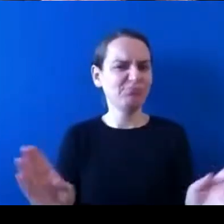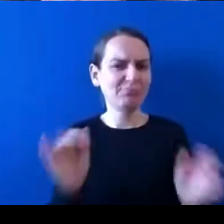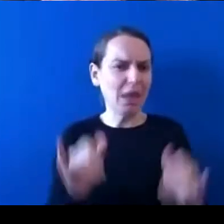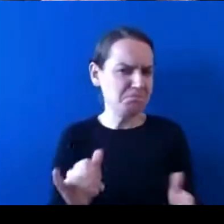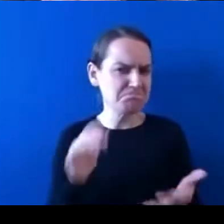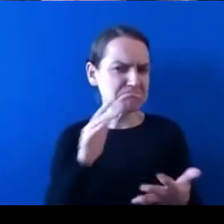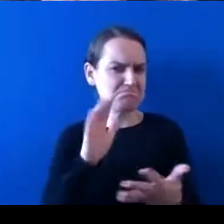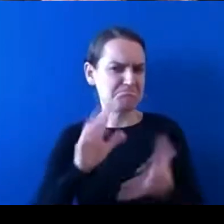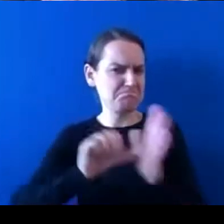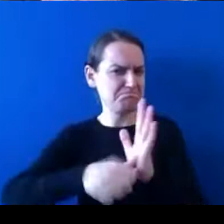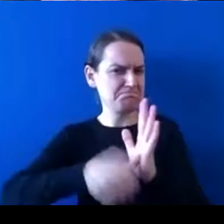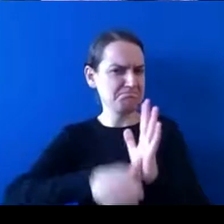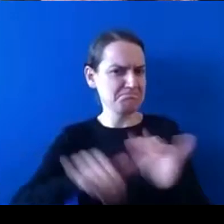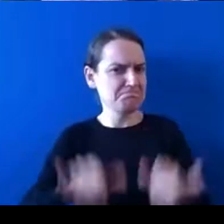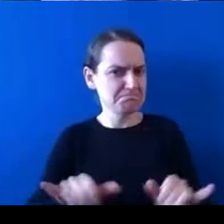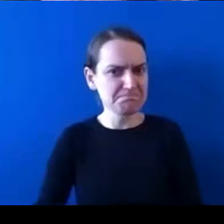anybody realized.